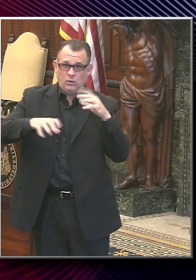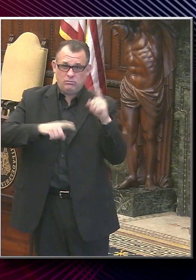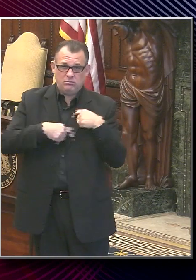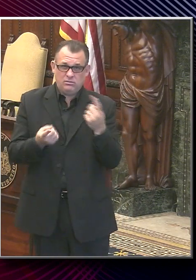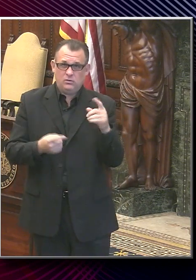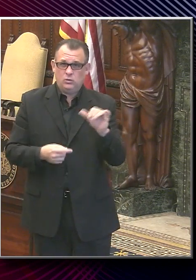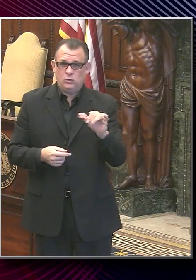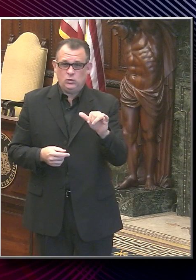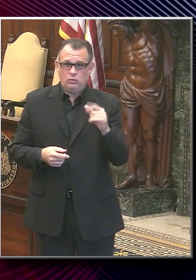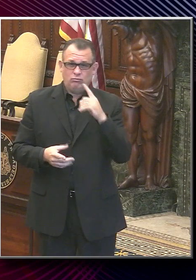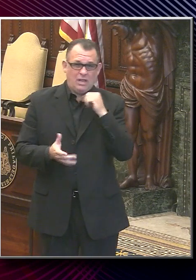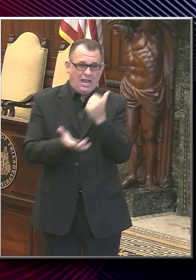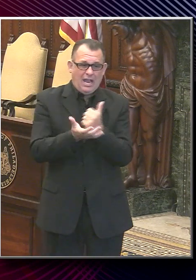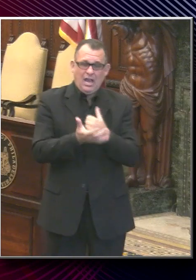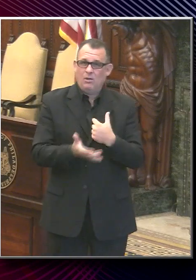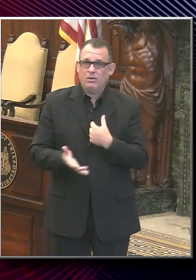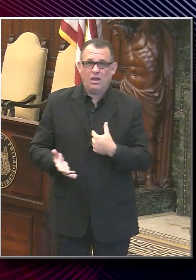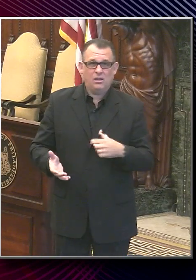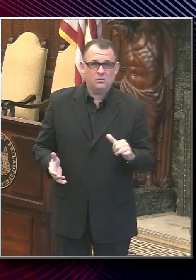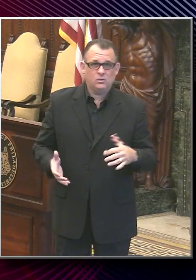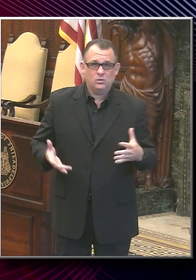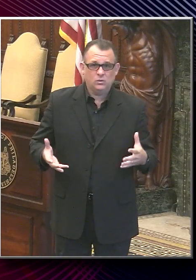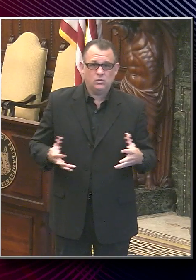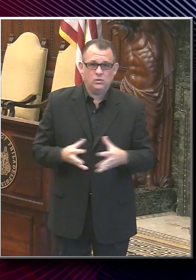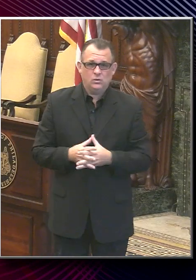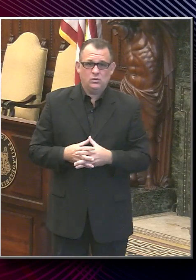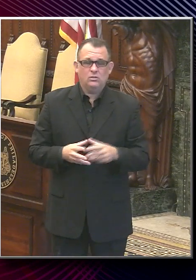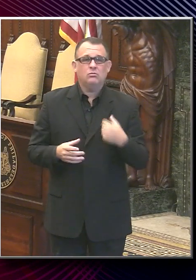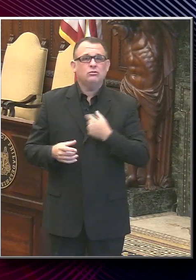everything together has created these problems that we're working our way through.